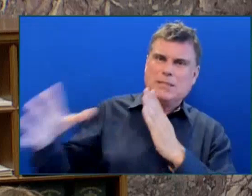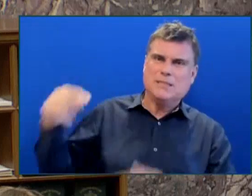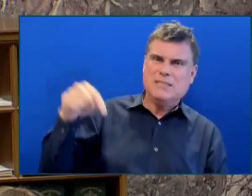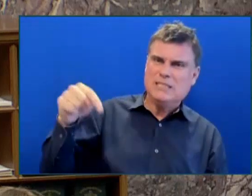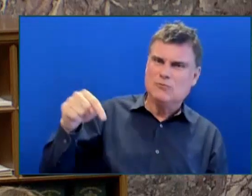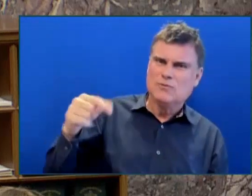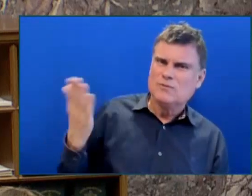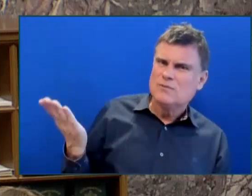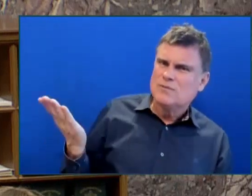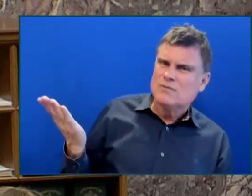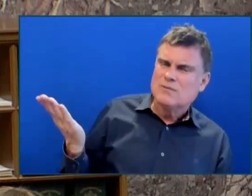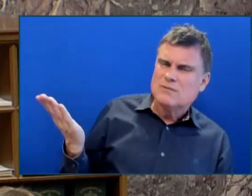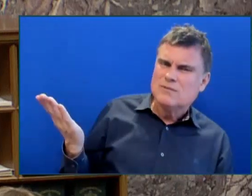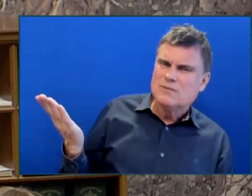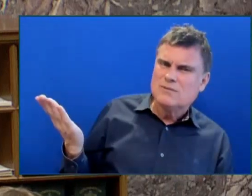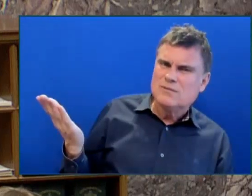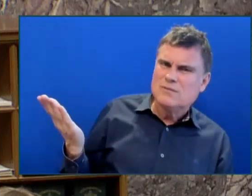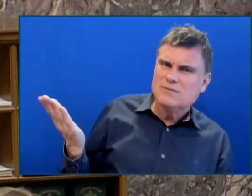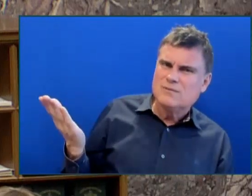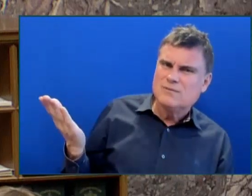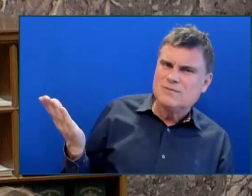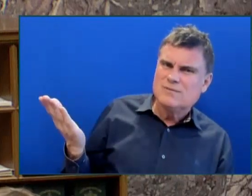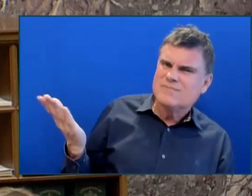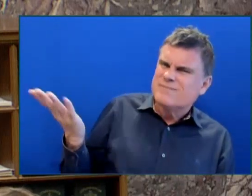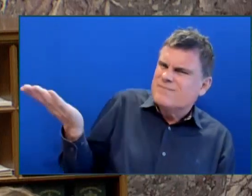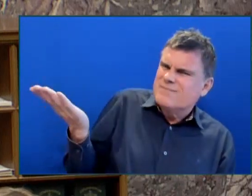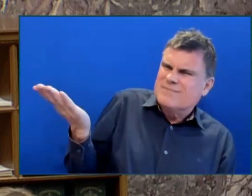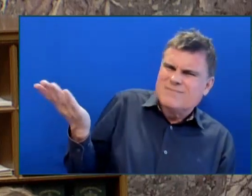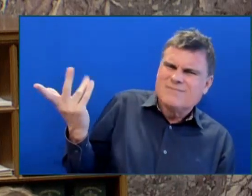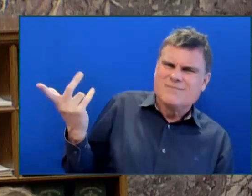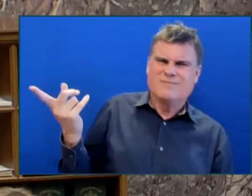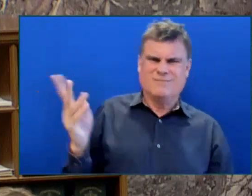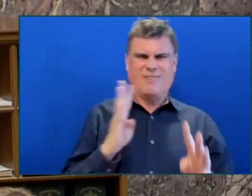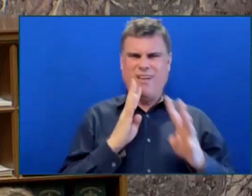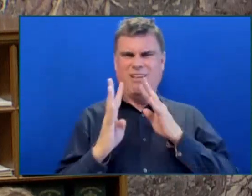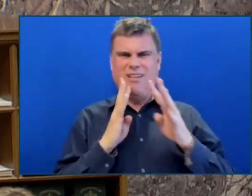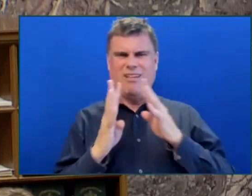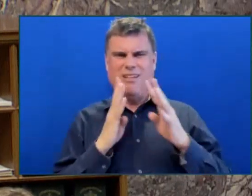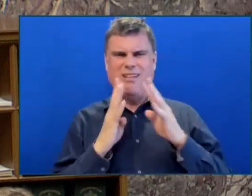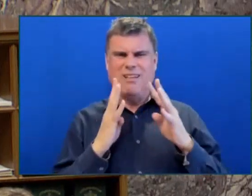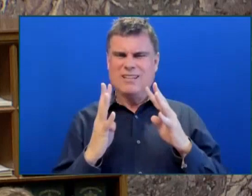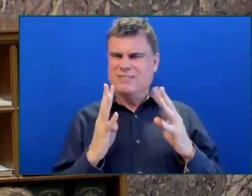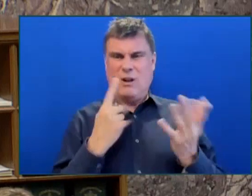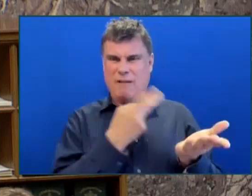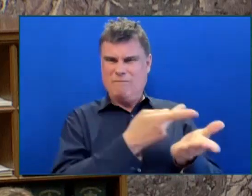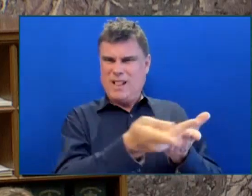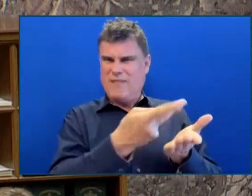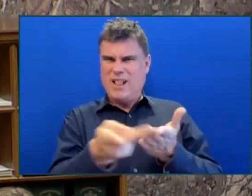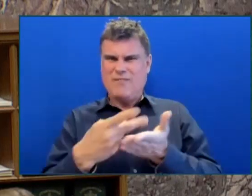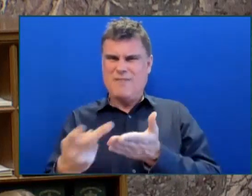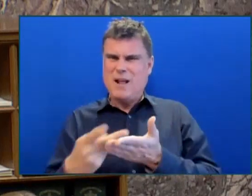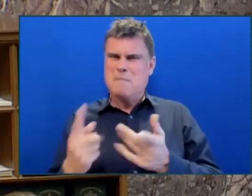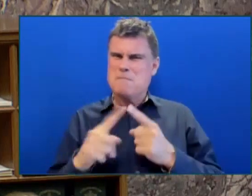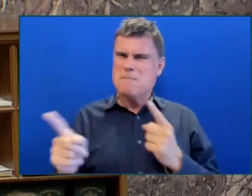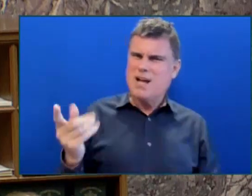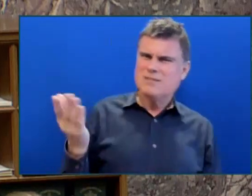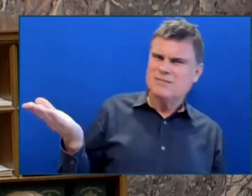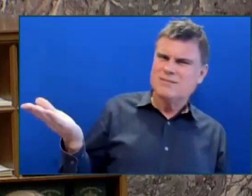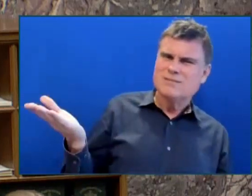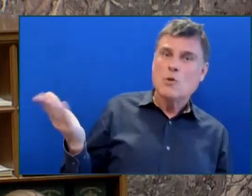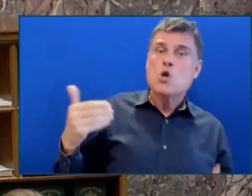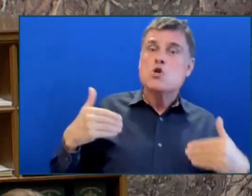how things are going to continue to get a lot worse for millennials under his watch. And I quote directly from the report,